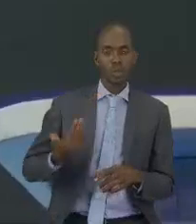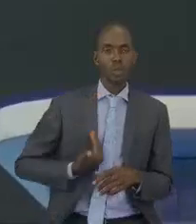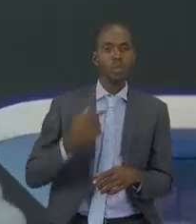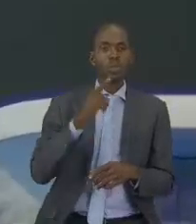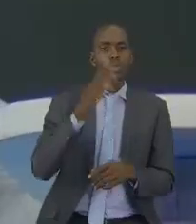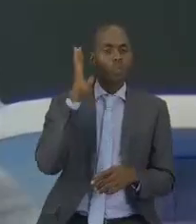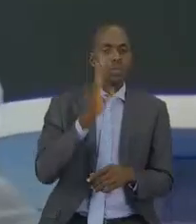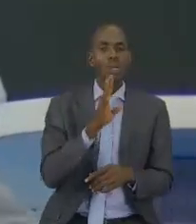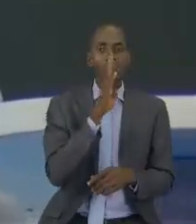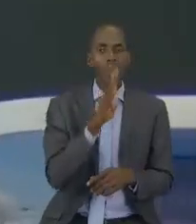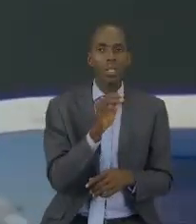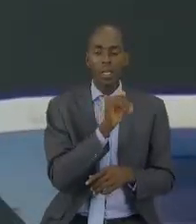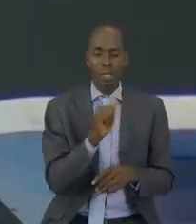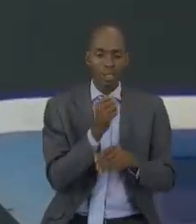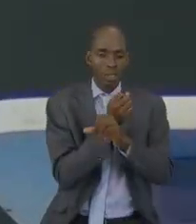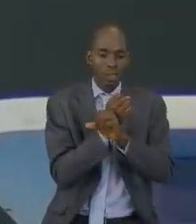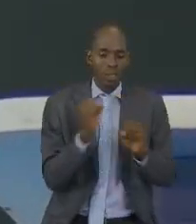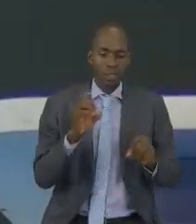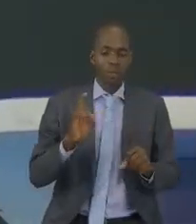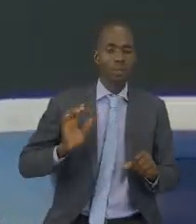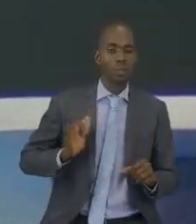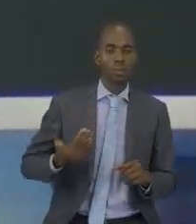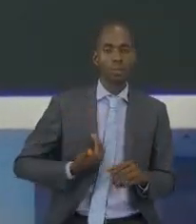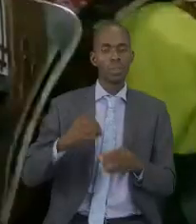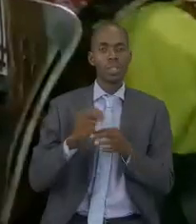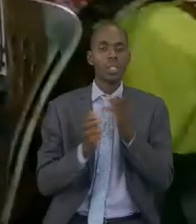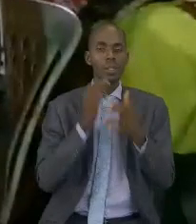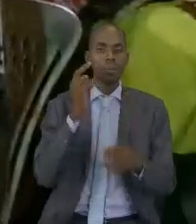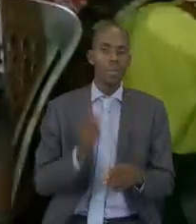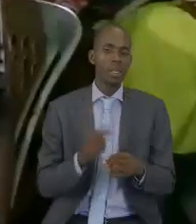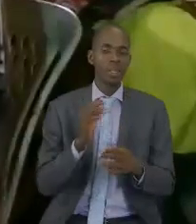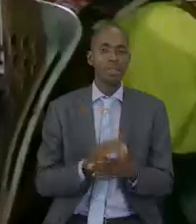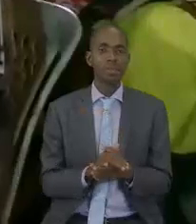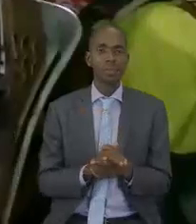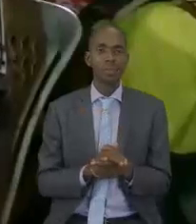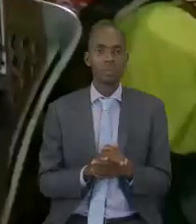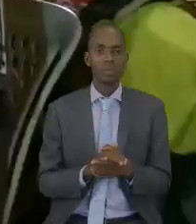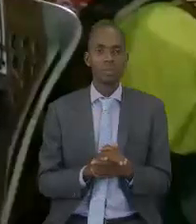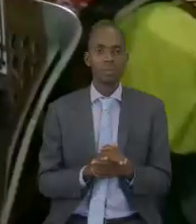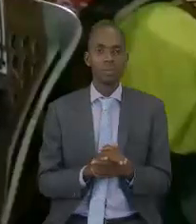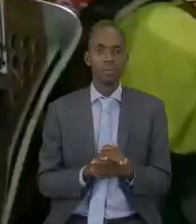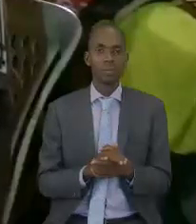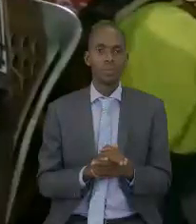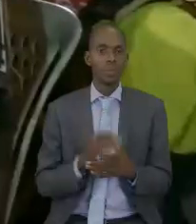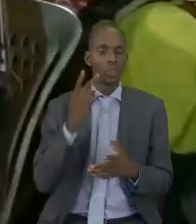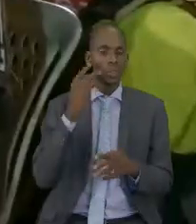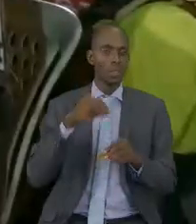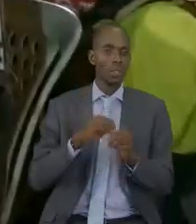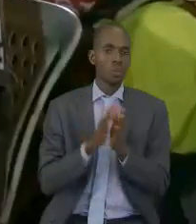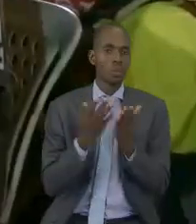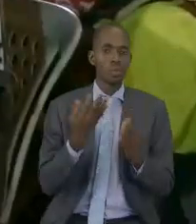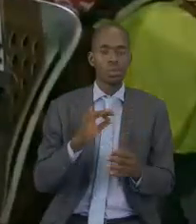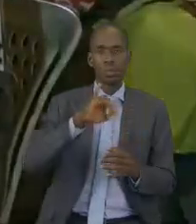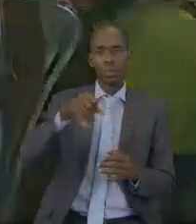a saved soul in Jesus' name. And look at John